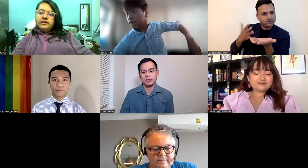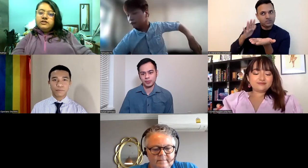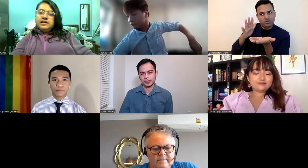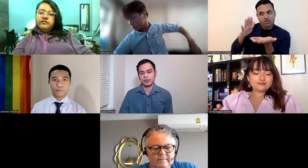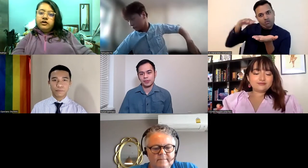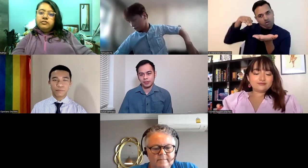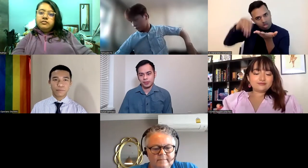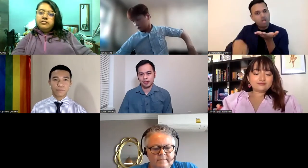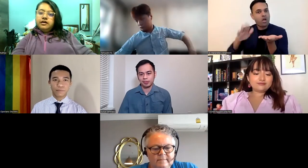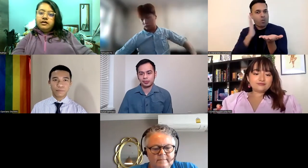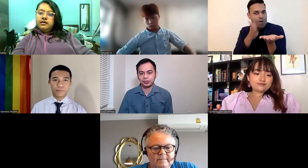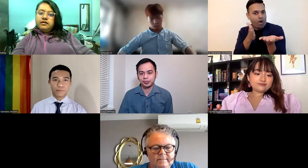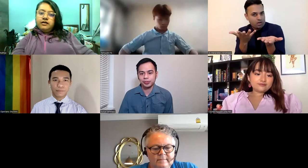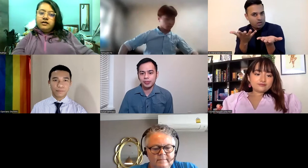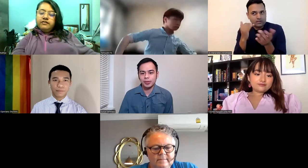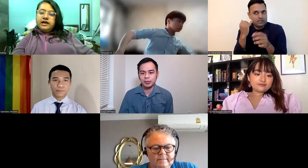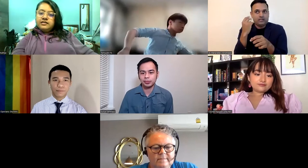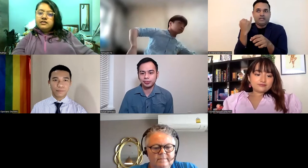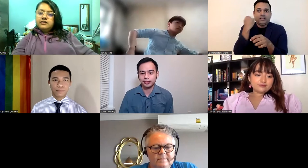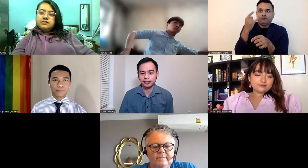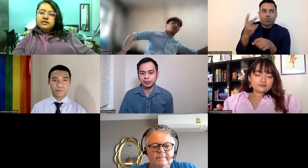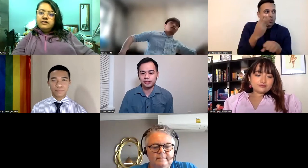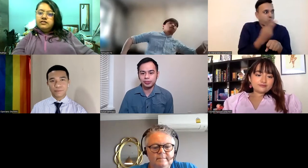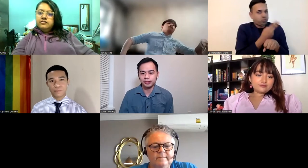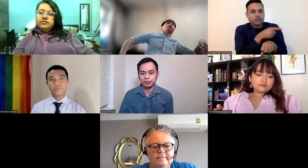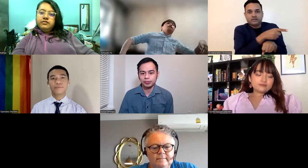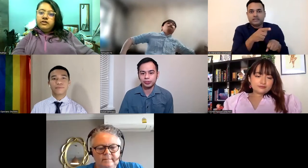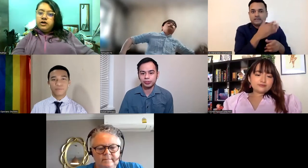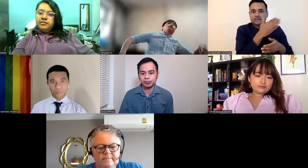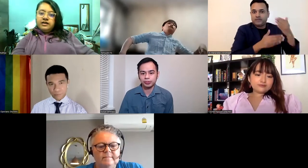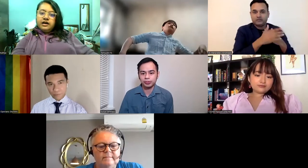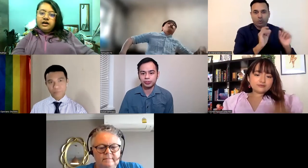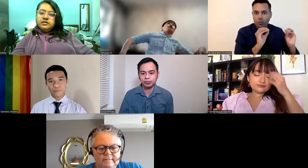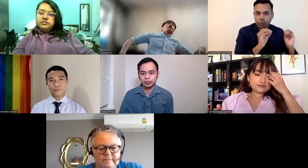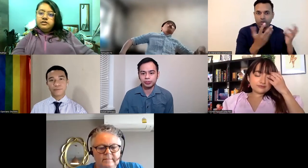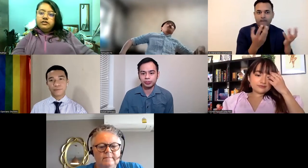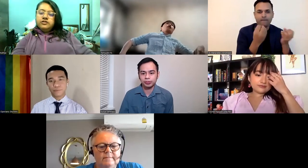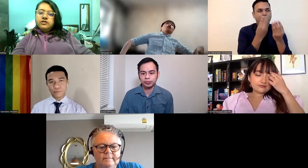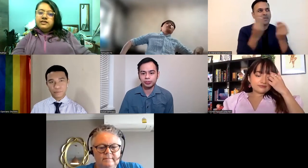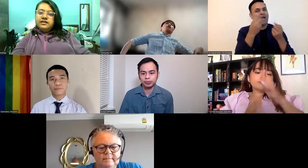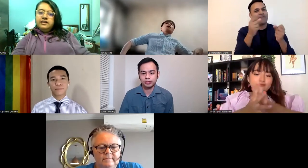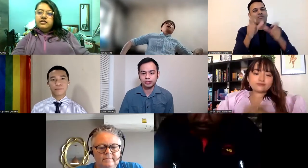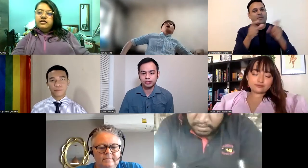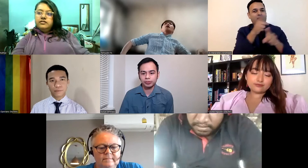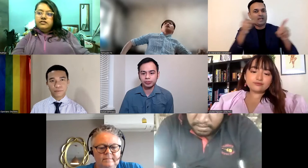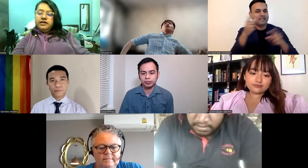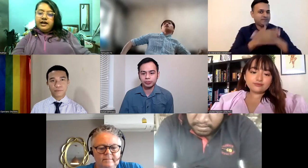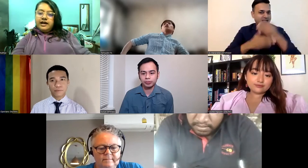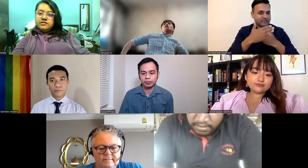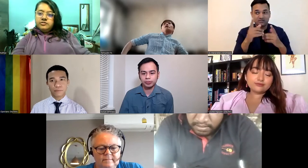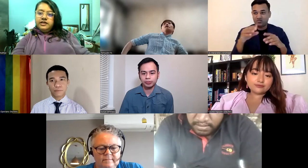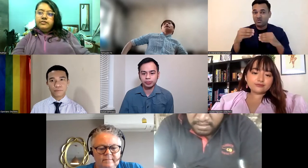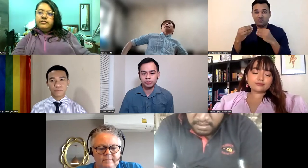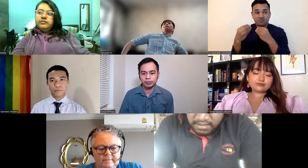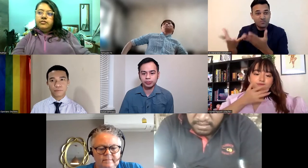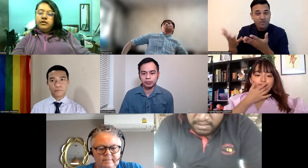saving yourself from giving answers, not being accountable. So I think there has